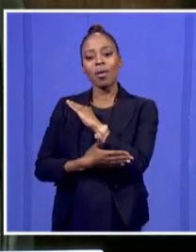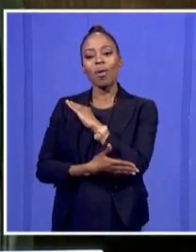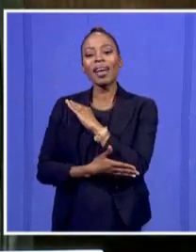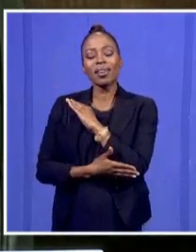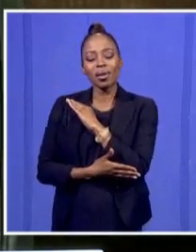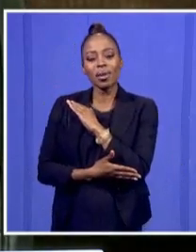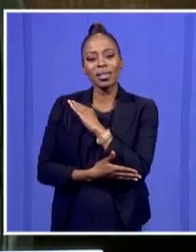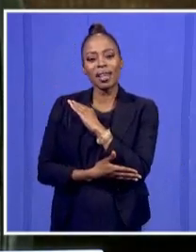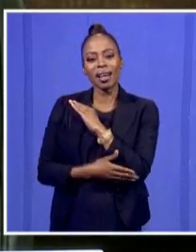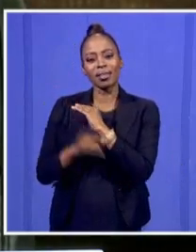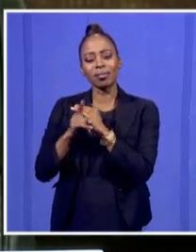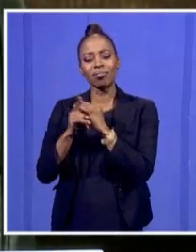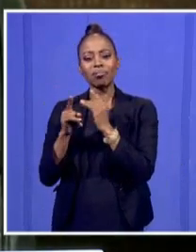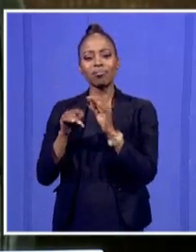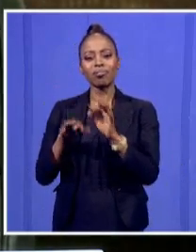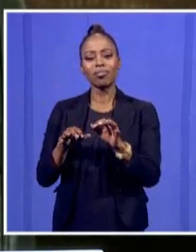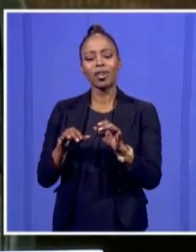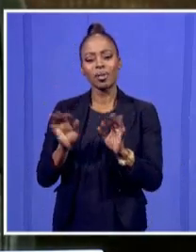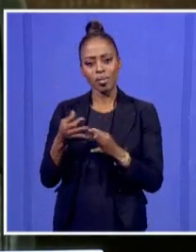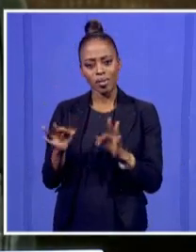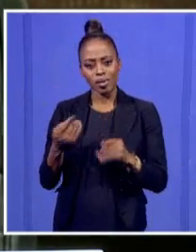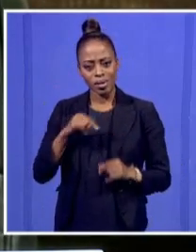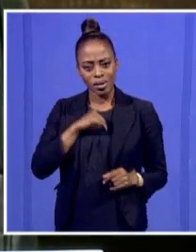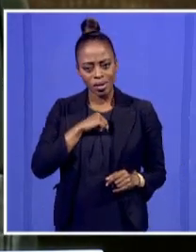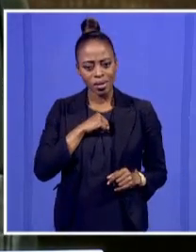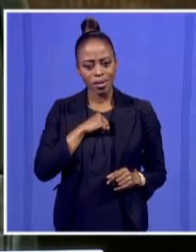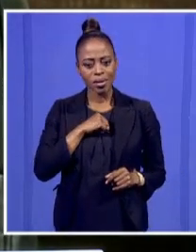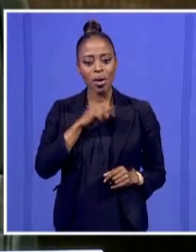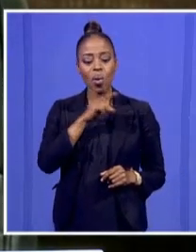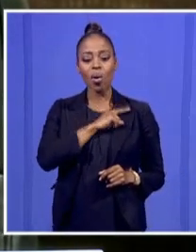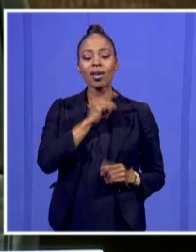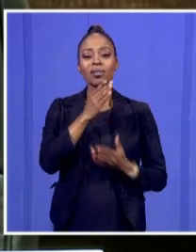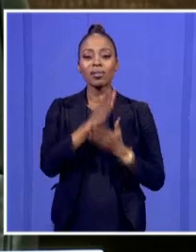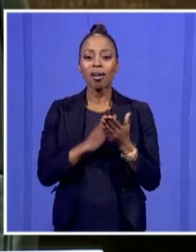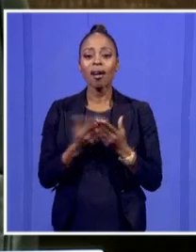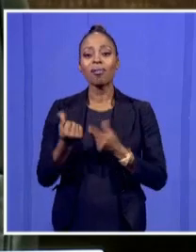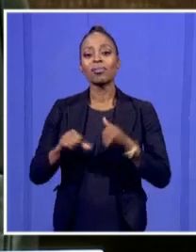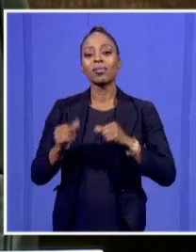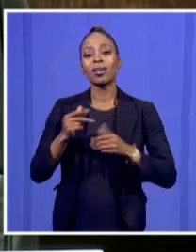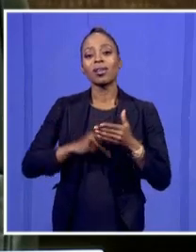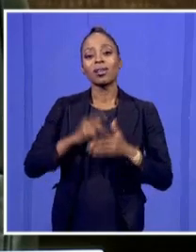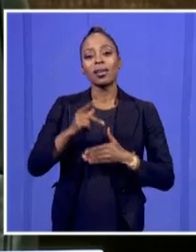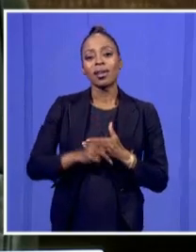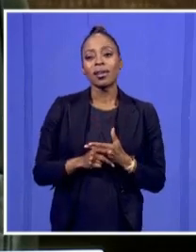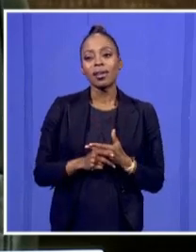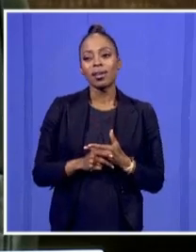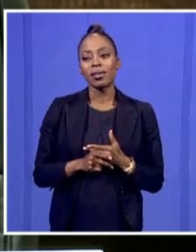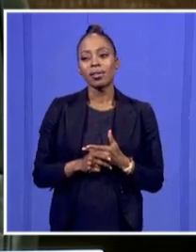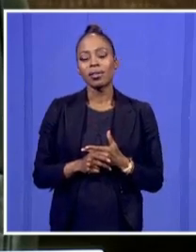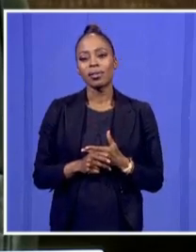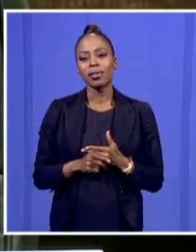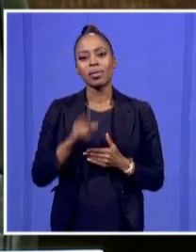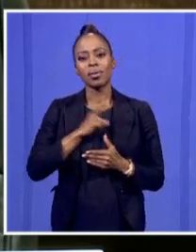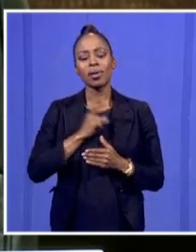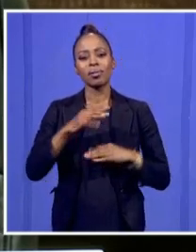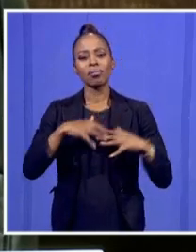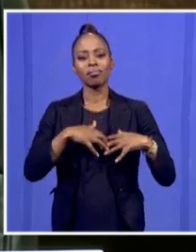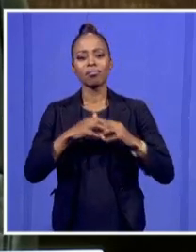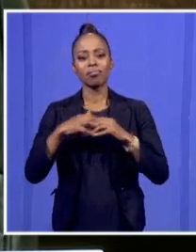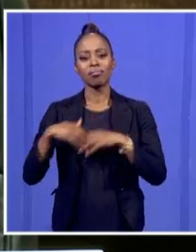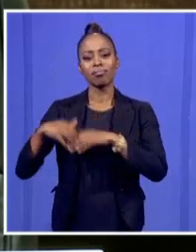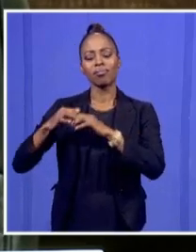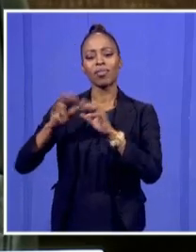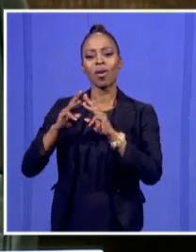music, or that you visit one of the largest science projects, the Square Kilometre Array, constructing what will be the